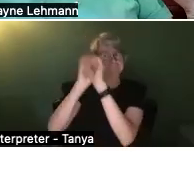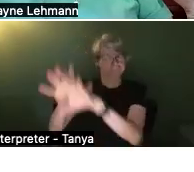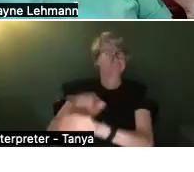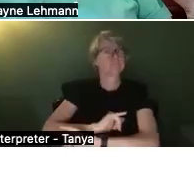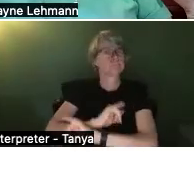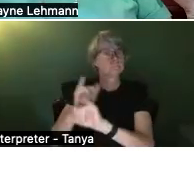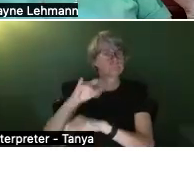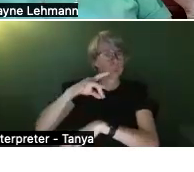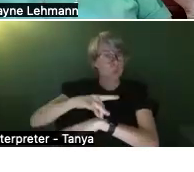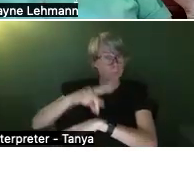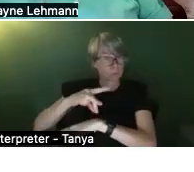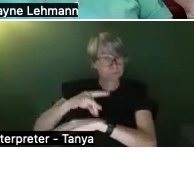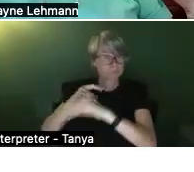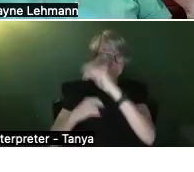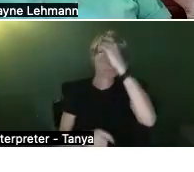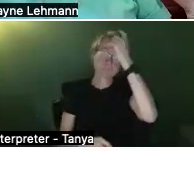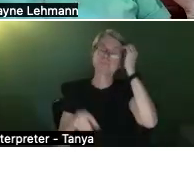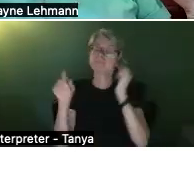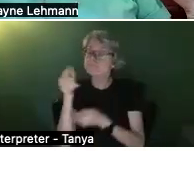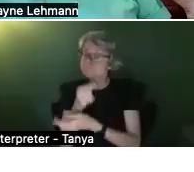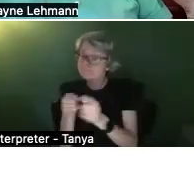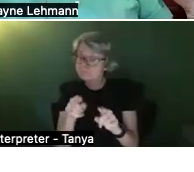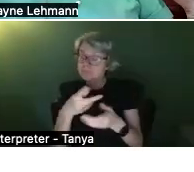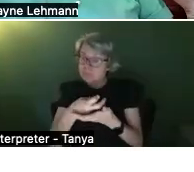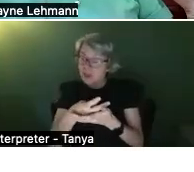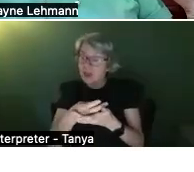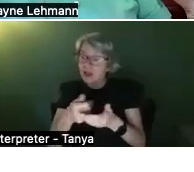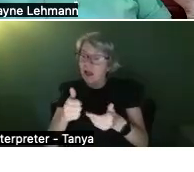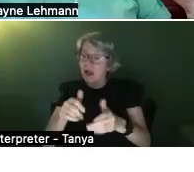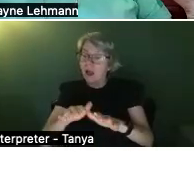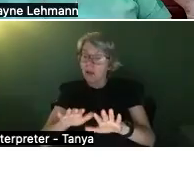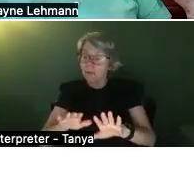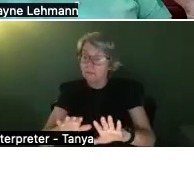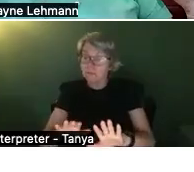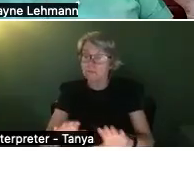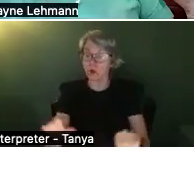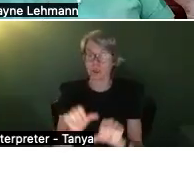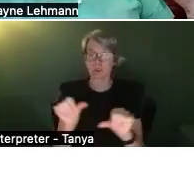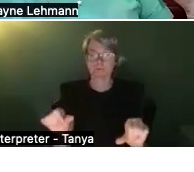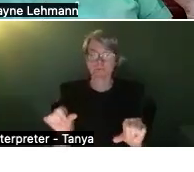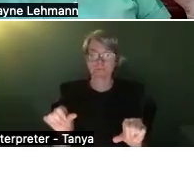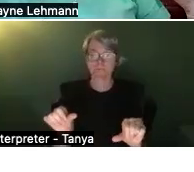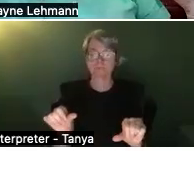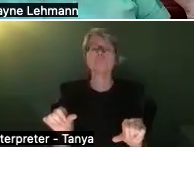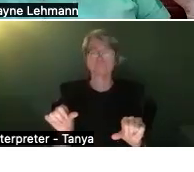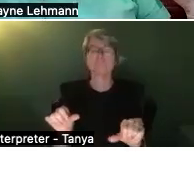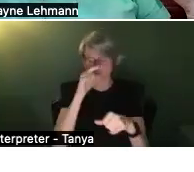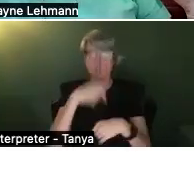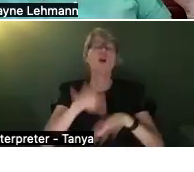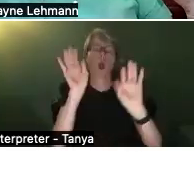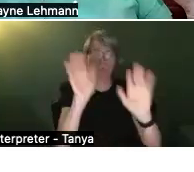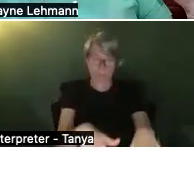emergency, and once they decided she was stable, so she was okay again, they decided that she could go